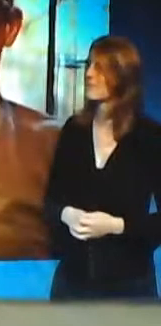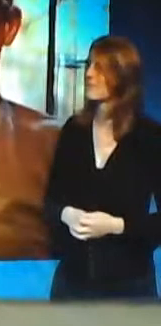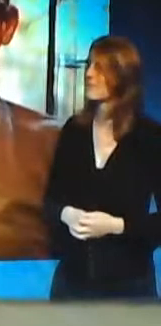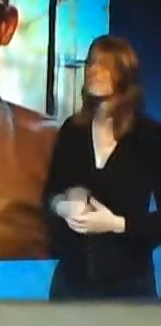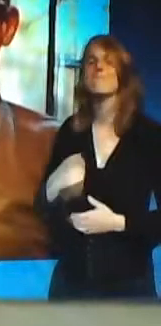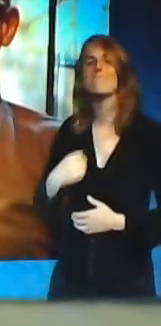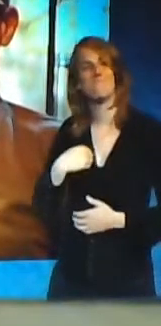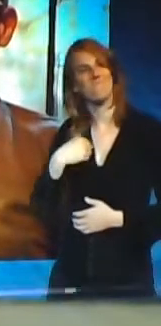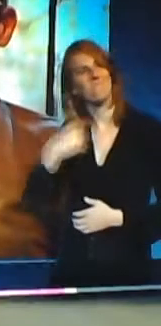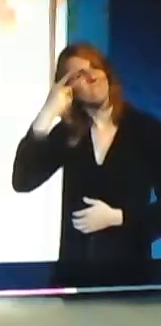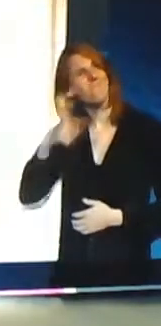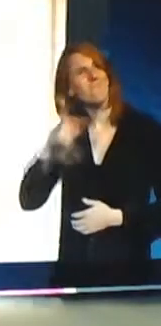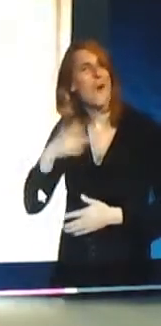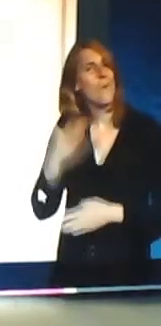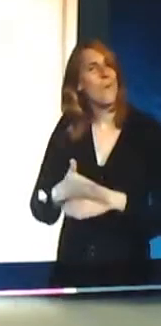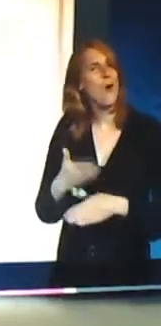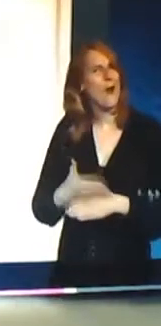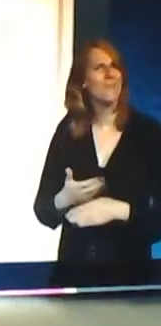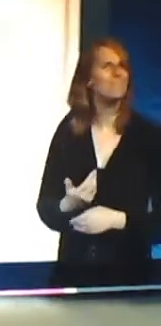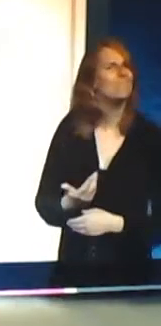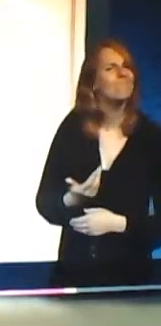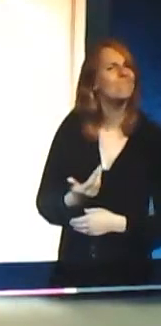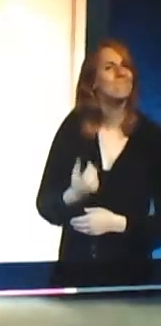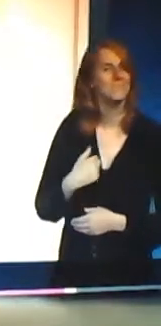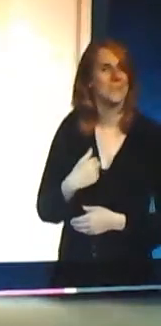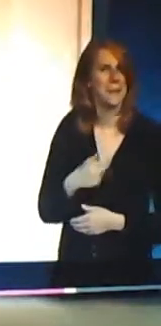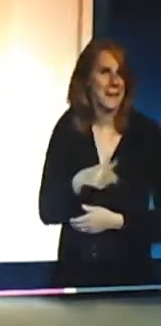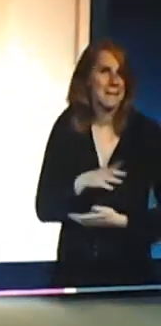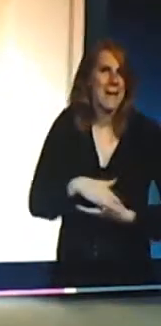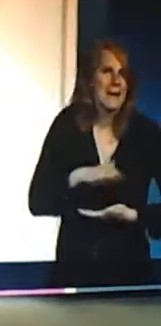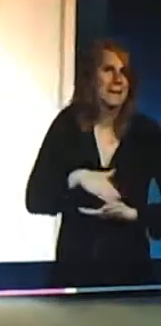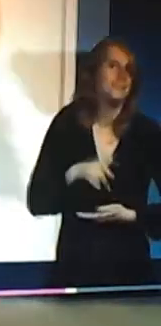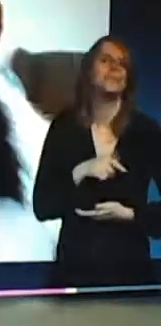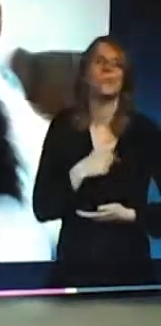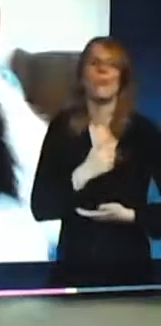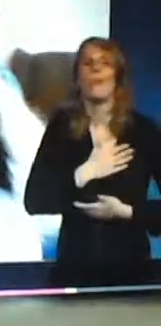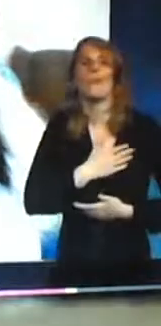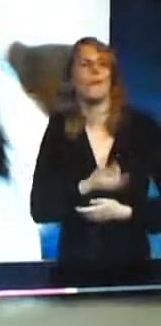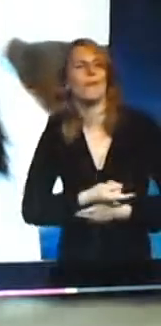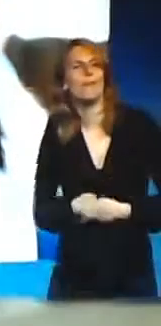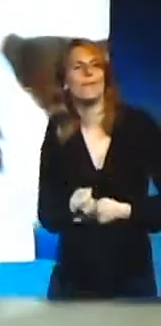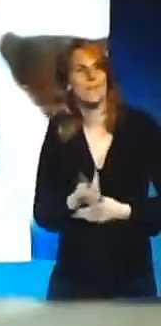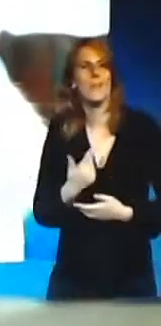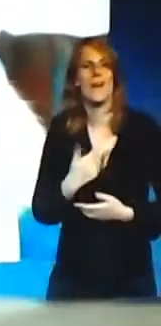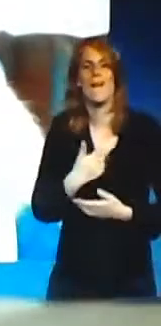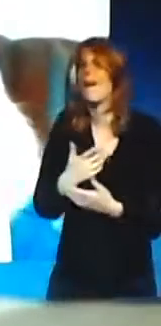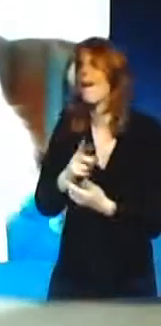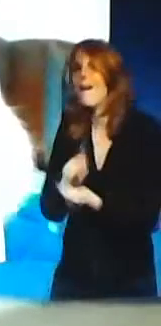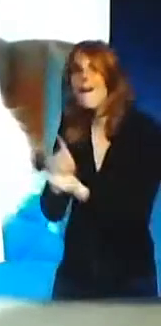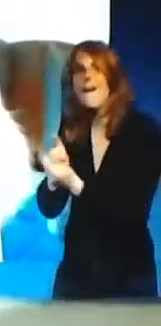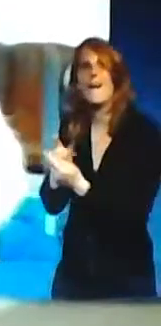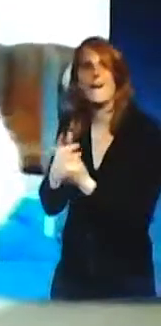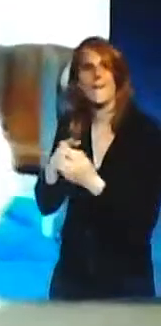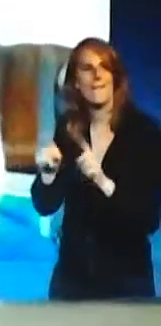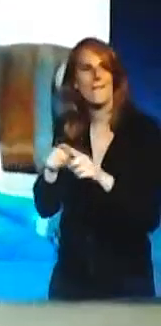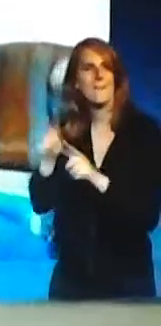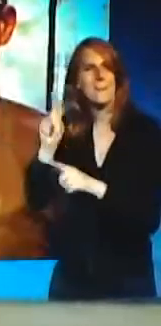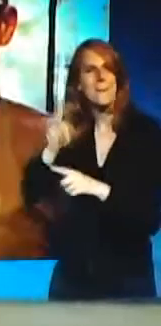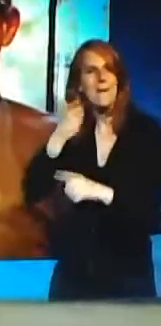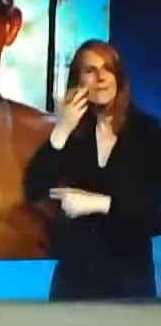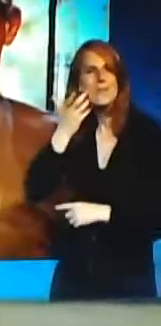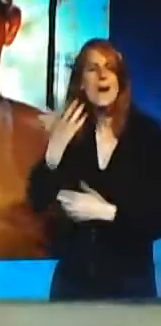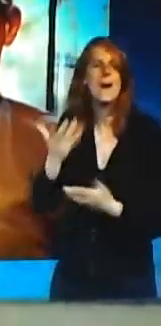I can't really call it work. I love my pets, and I get to meet different people every day. I get to help people. I get to